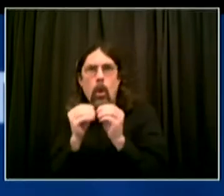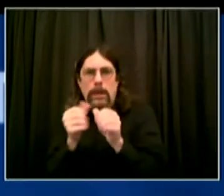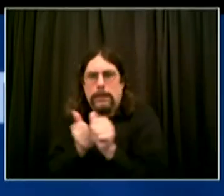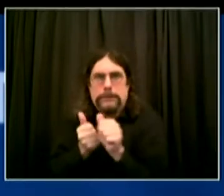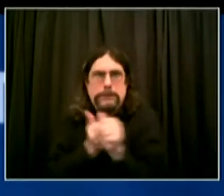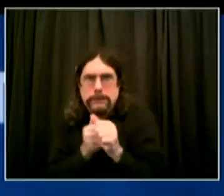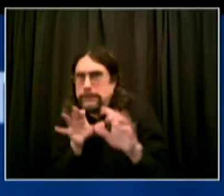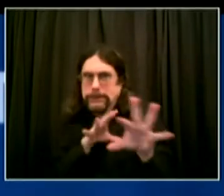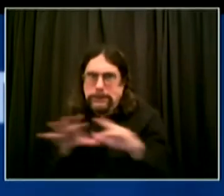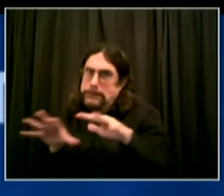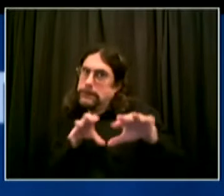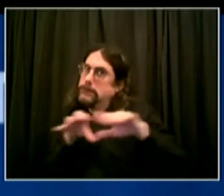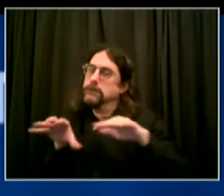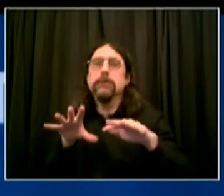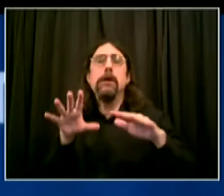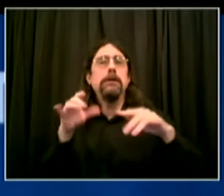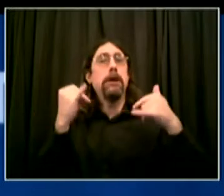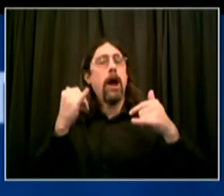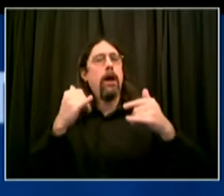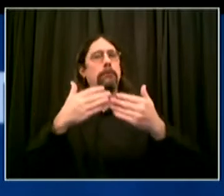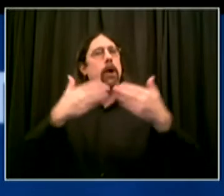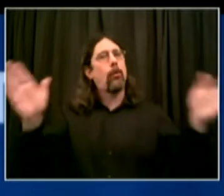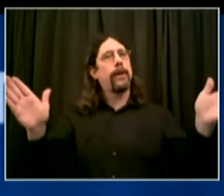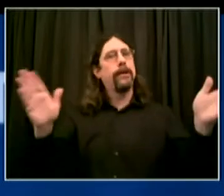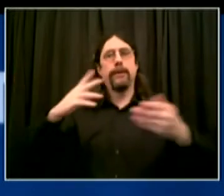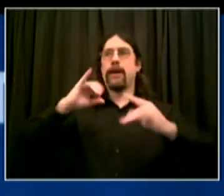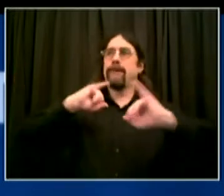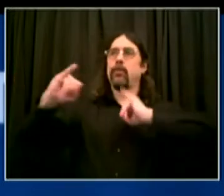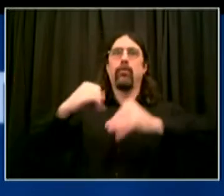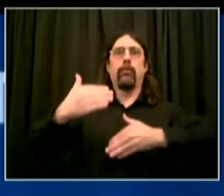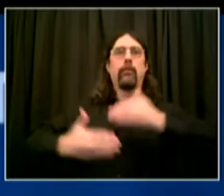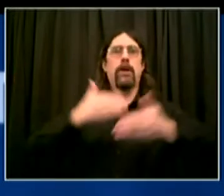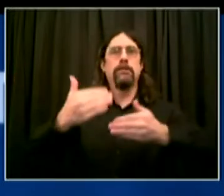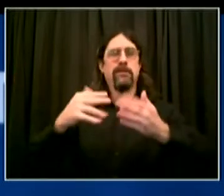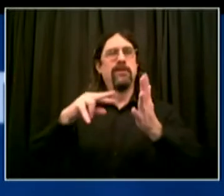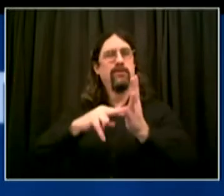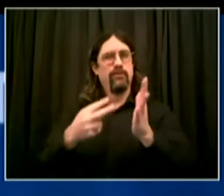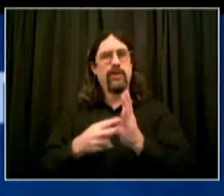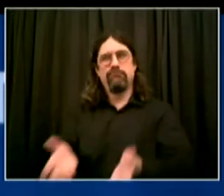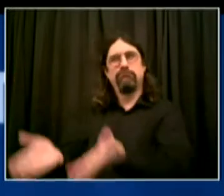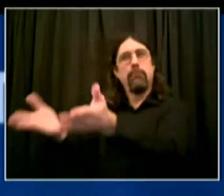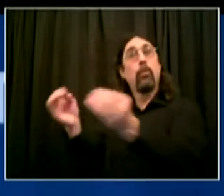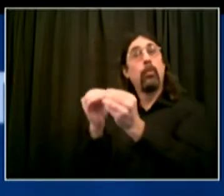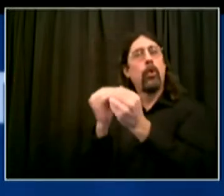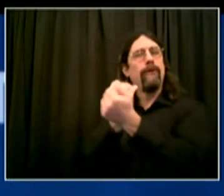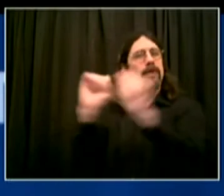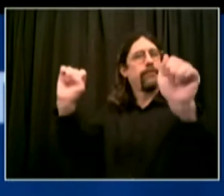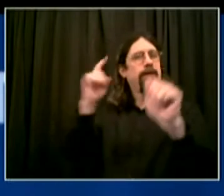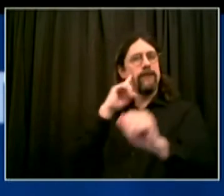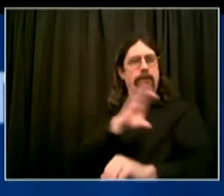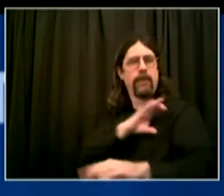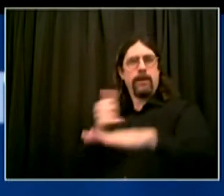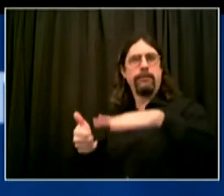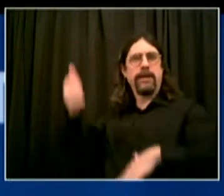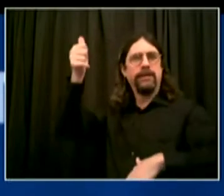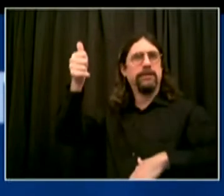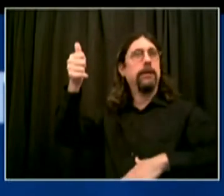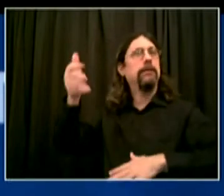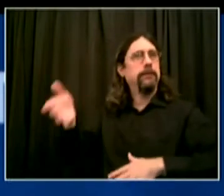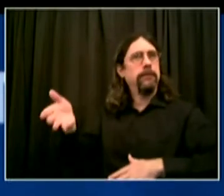away. We want to know them longer, and we want to work with them longer. I think this is a win-win. I think it's a positive for New York